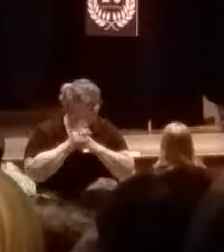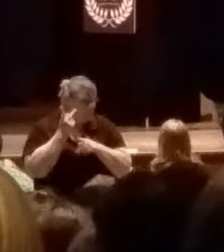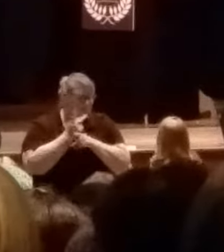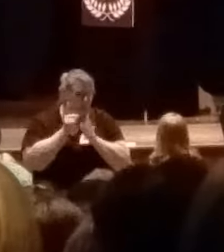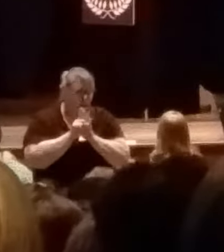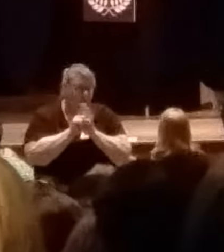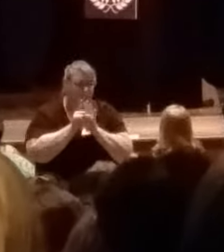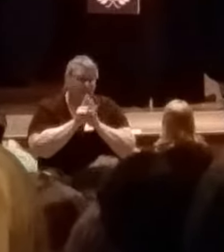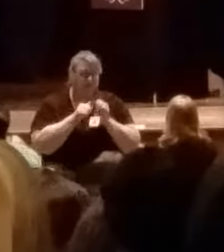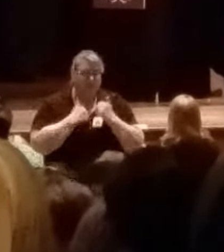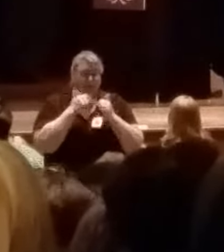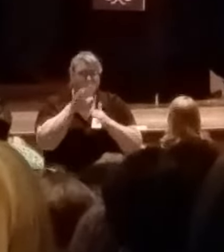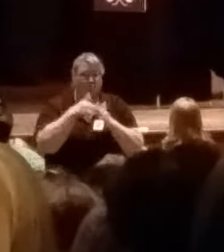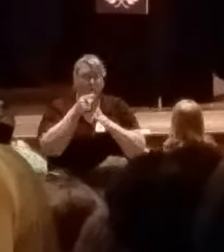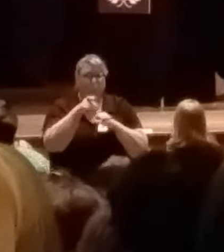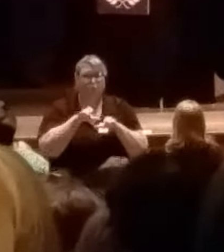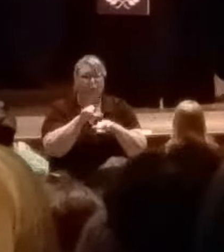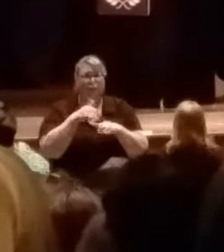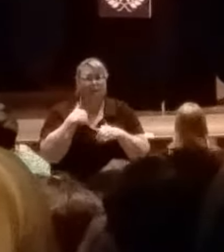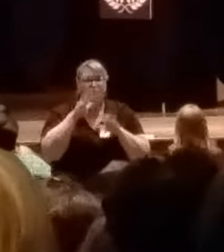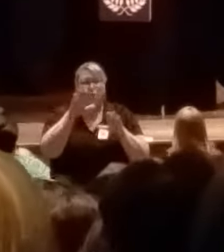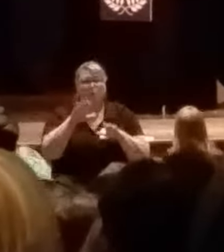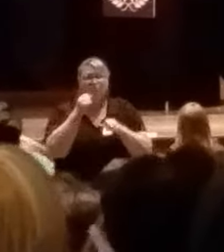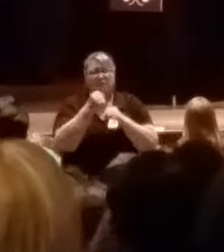beats alive in all that you do. Have a wonderful year.